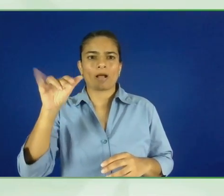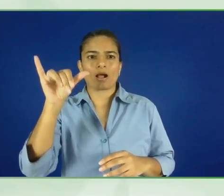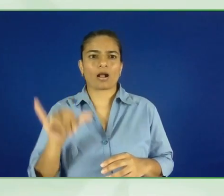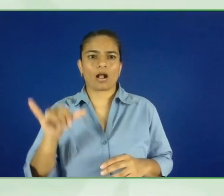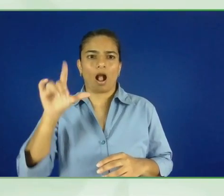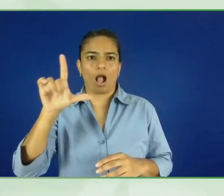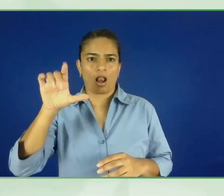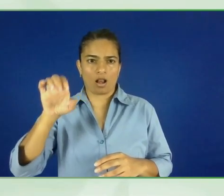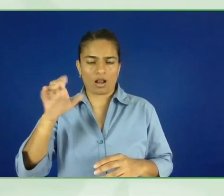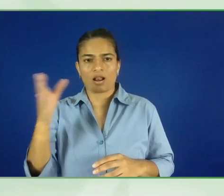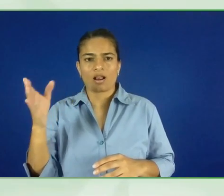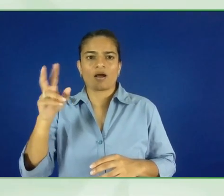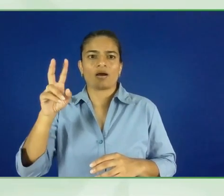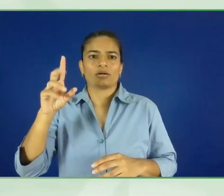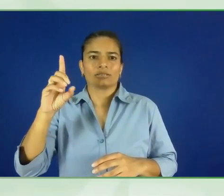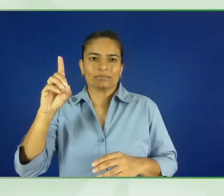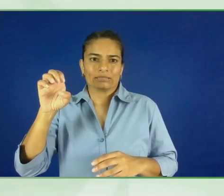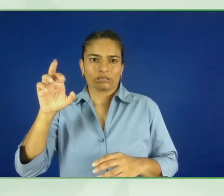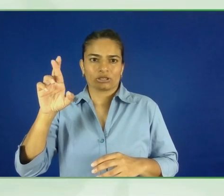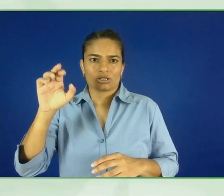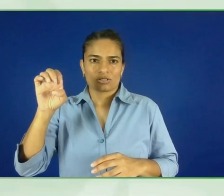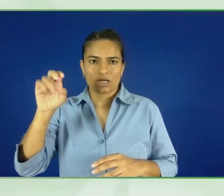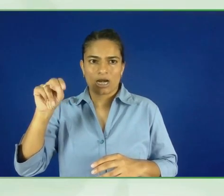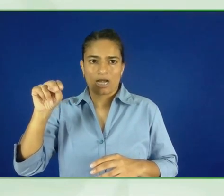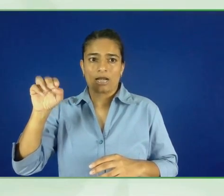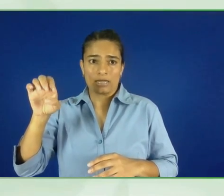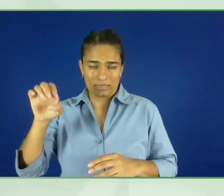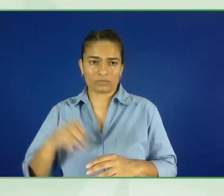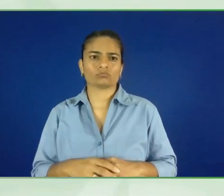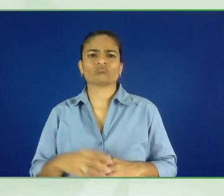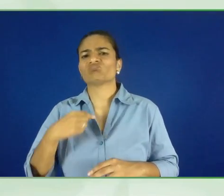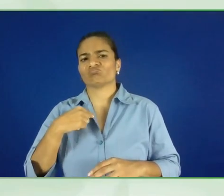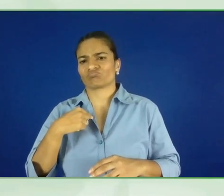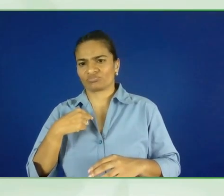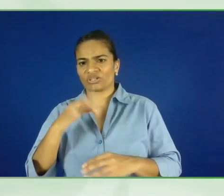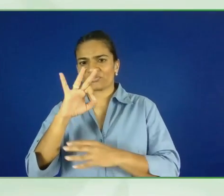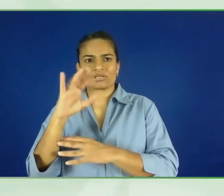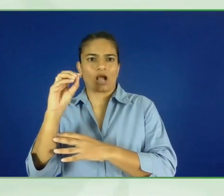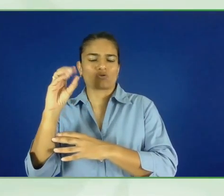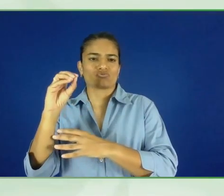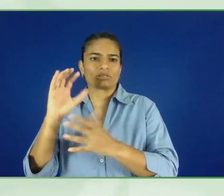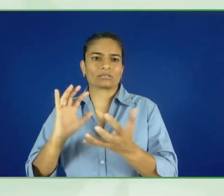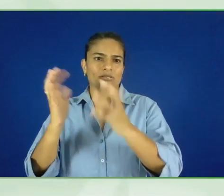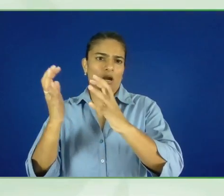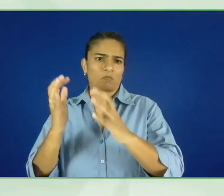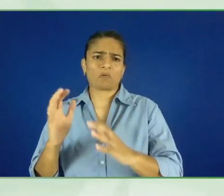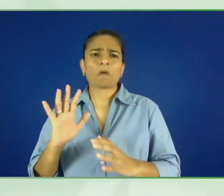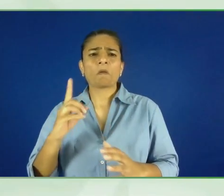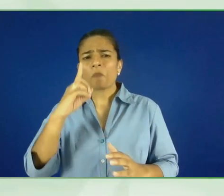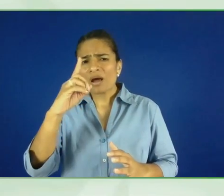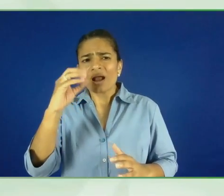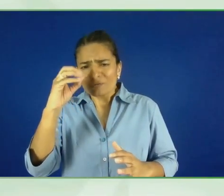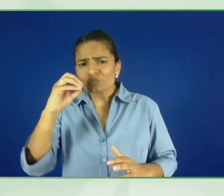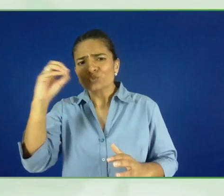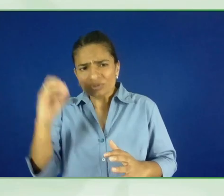300% Handinamique. It's only for 100% France. Handinamique, Yes, actually. okay. I missed this in the first.